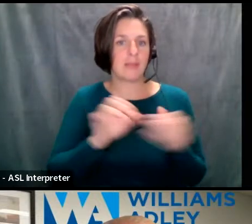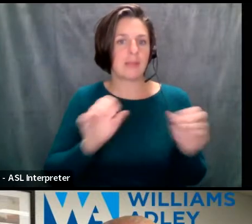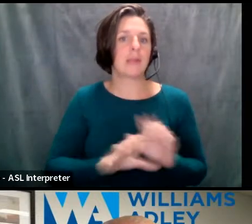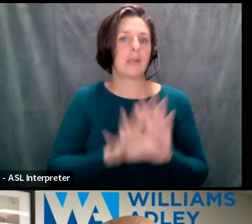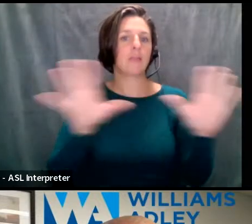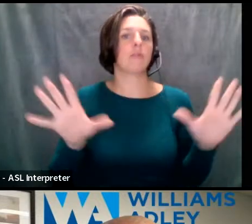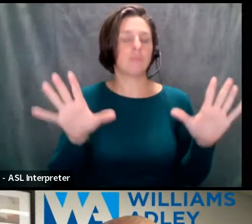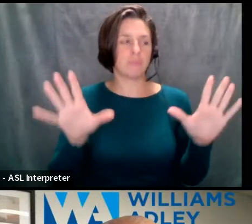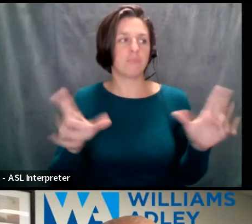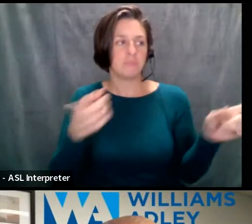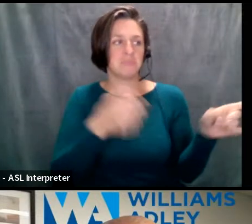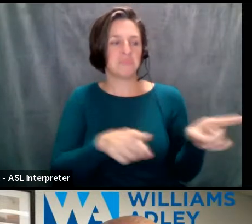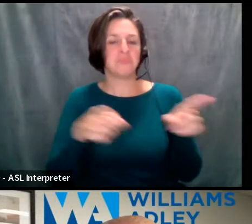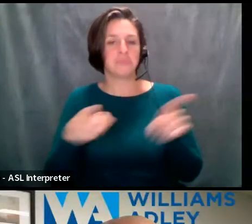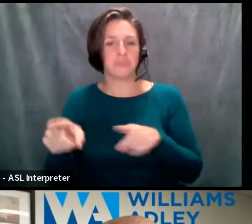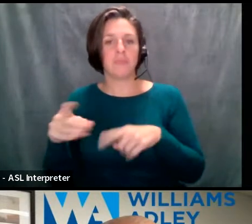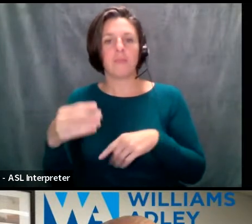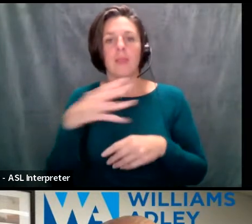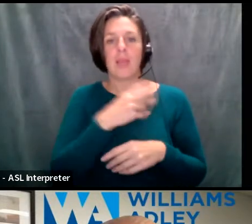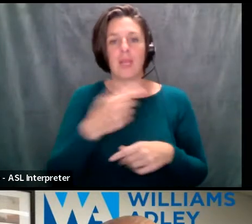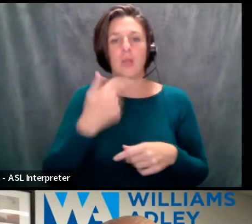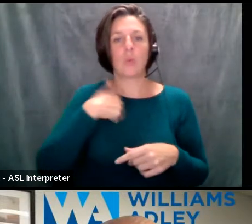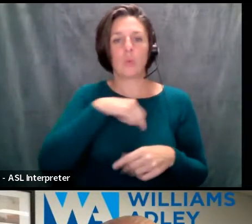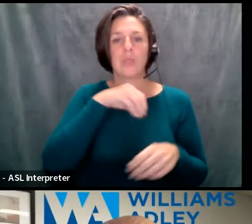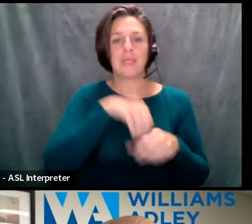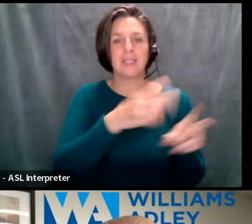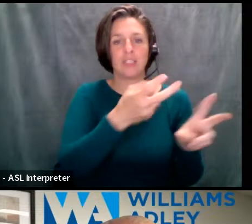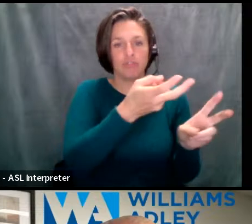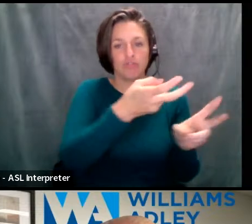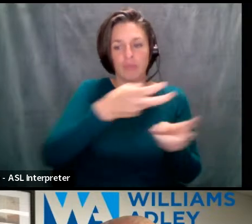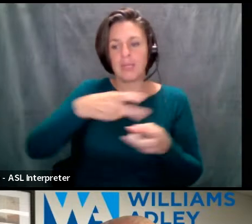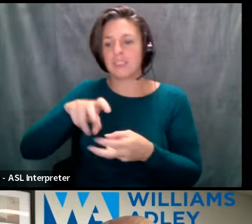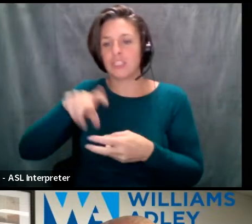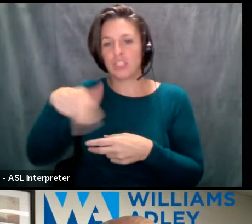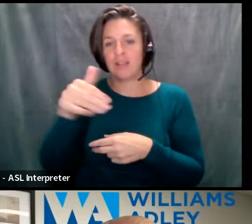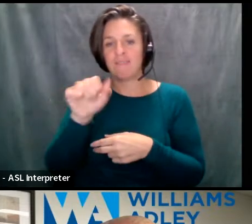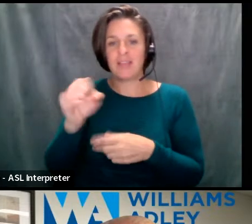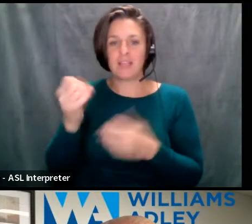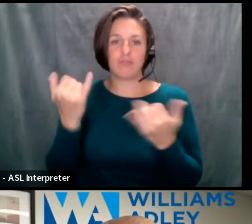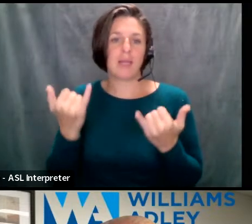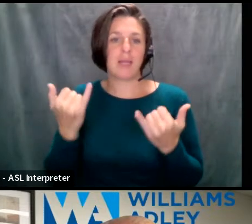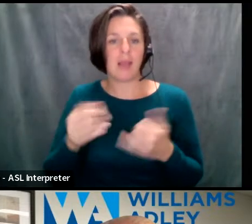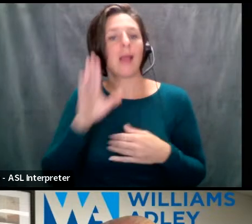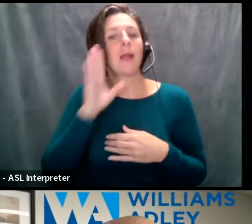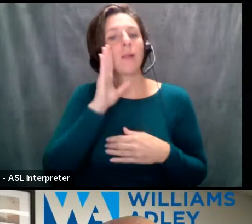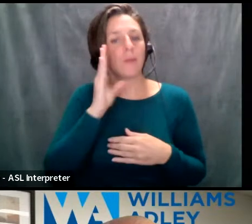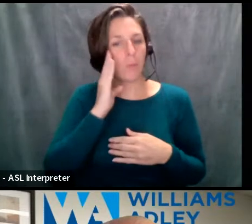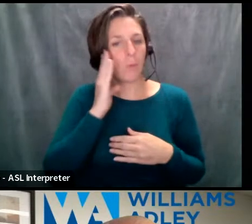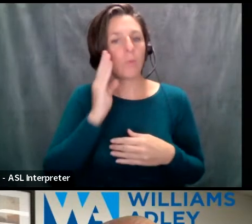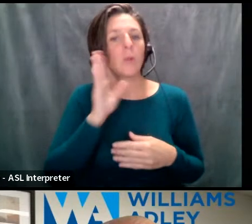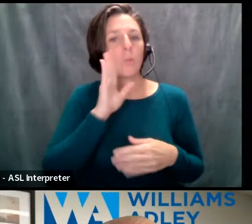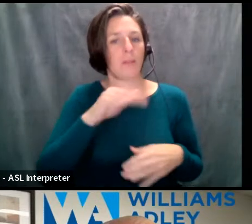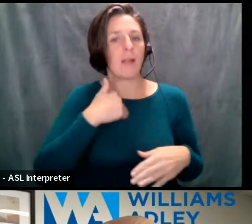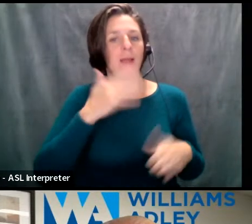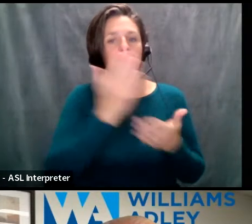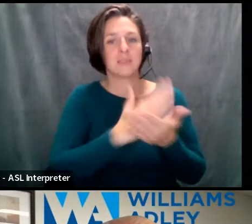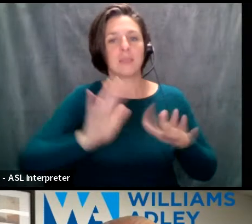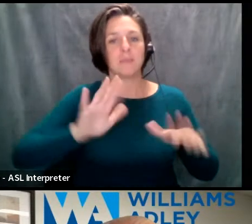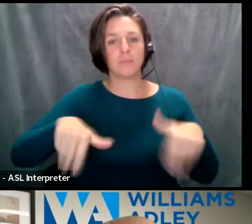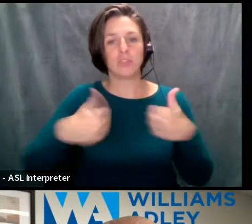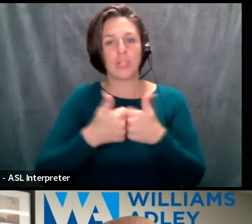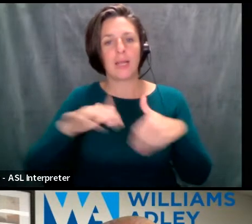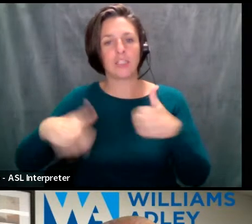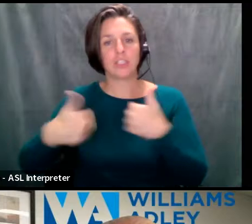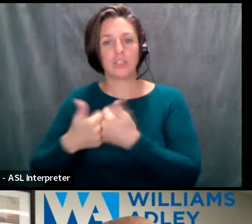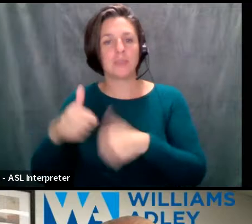and we are in a transition phase at this point. I know there are going to be some challenging times, especially with some